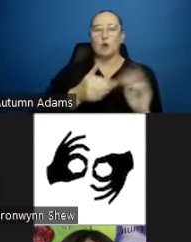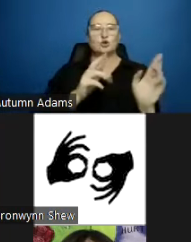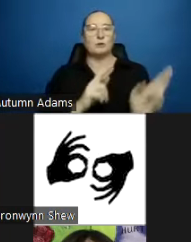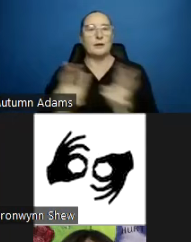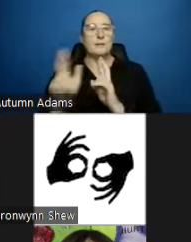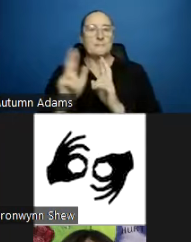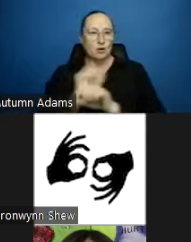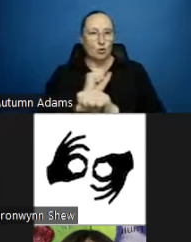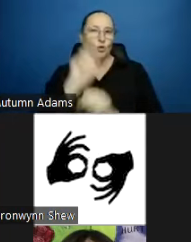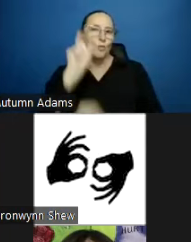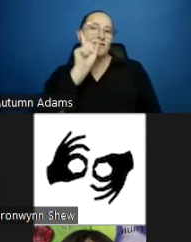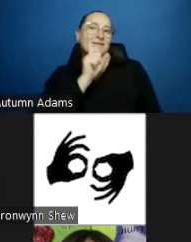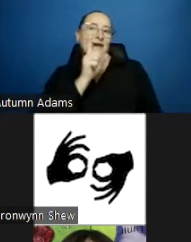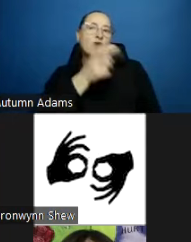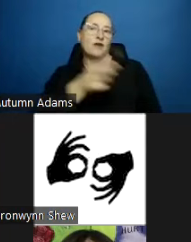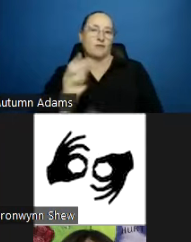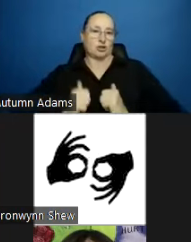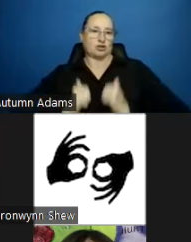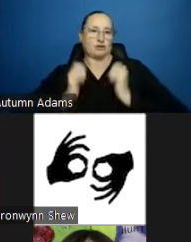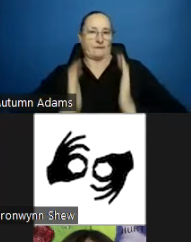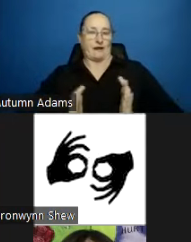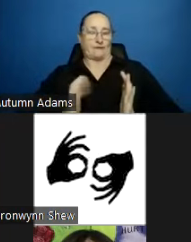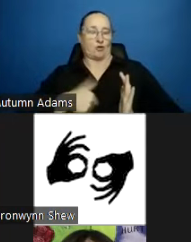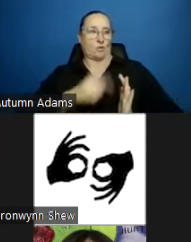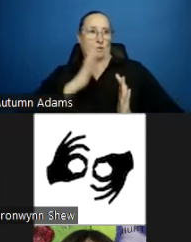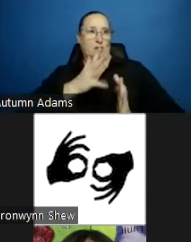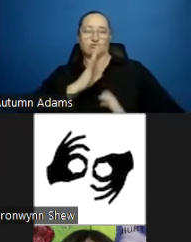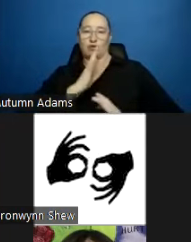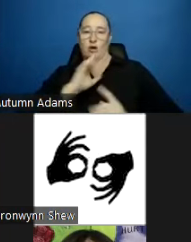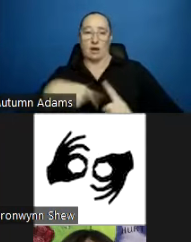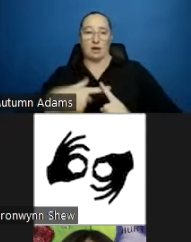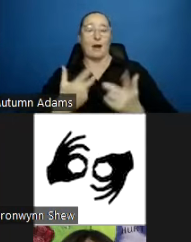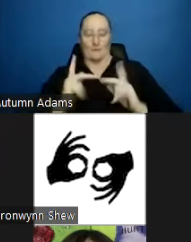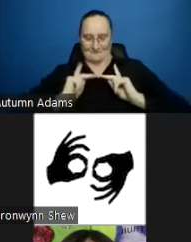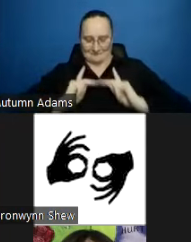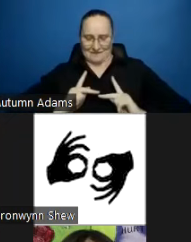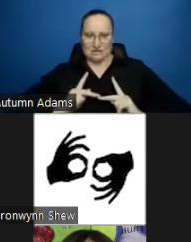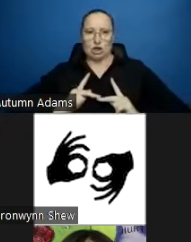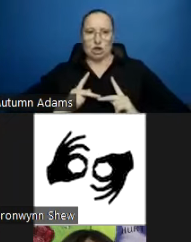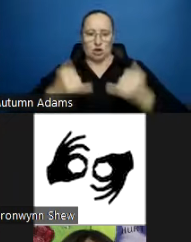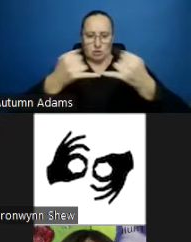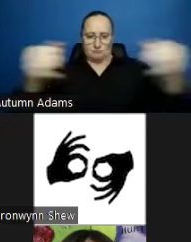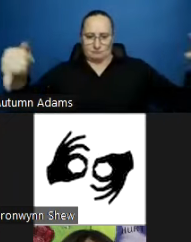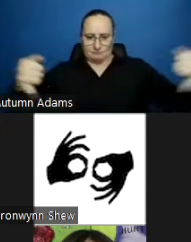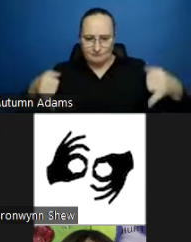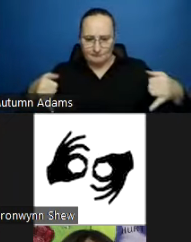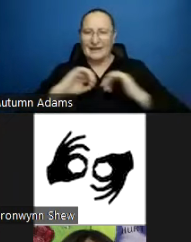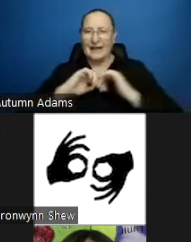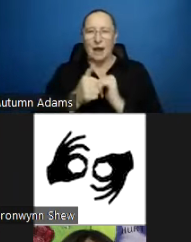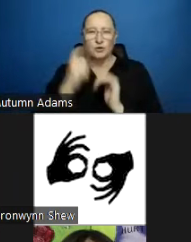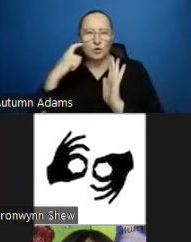hearing survivor. So we're going to be talking about physical spaces and how you can recognize that,